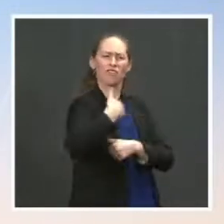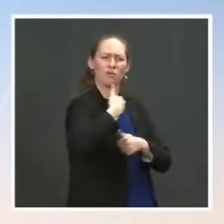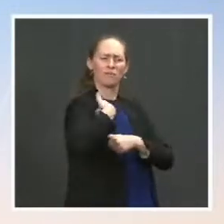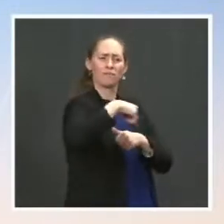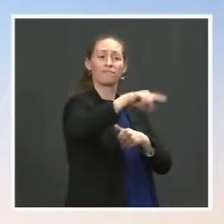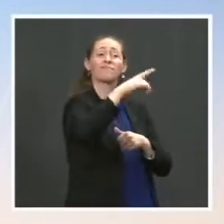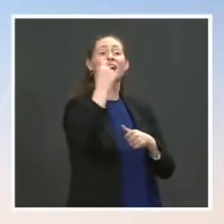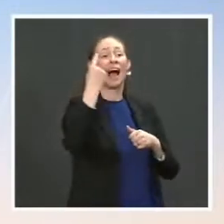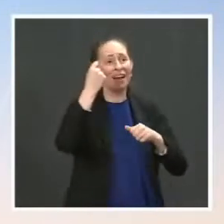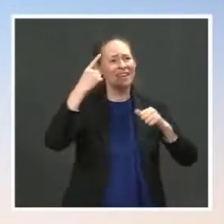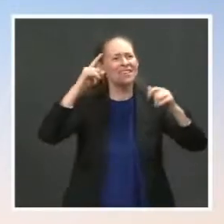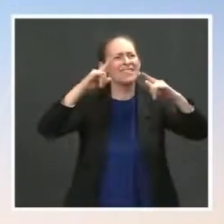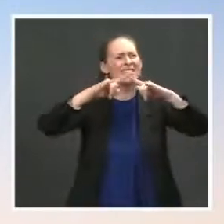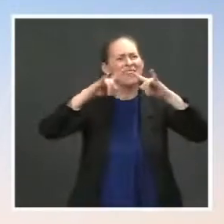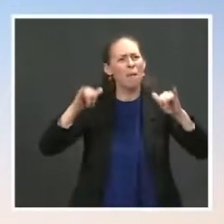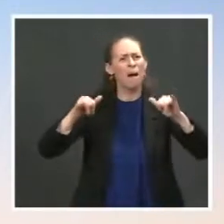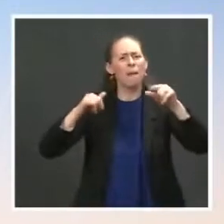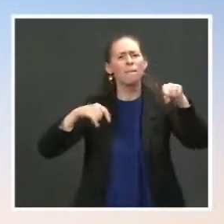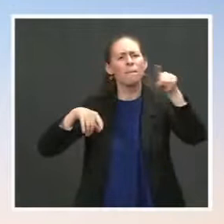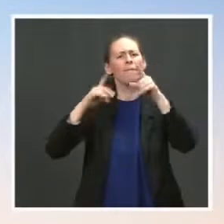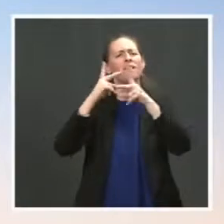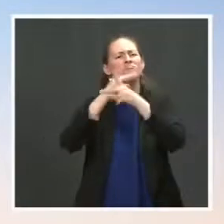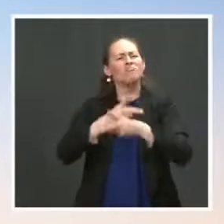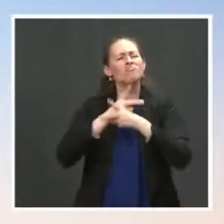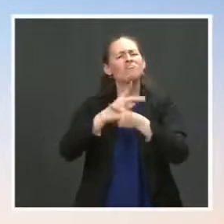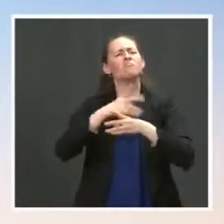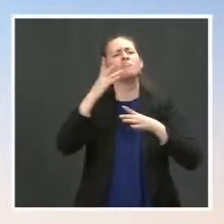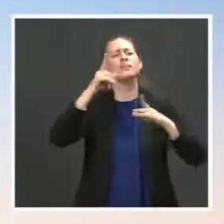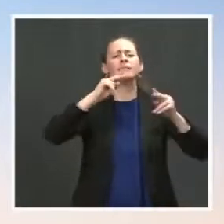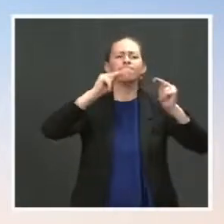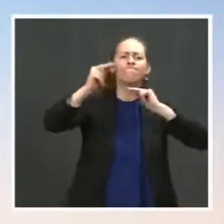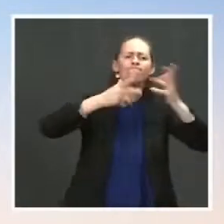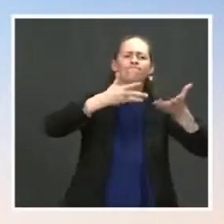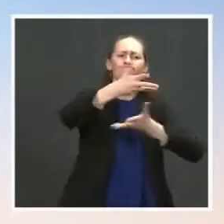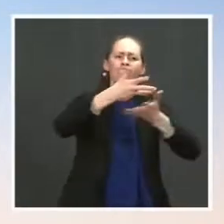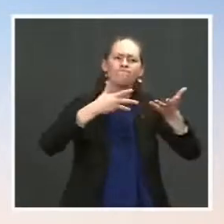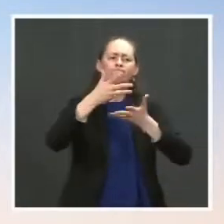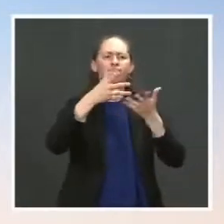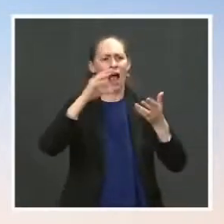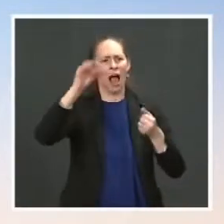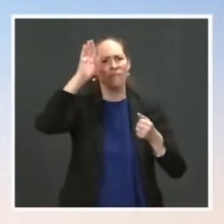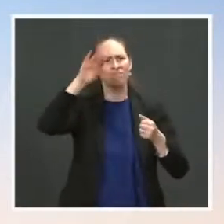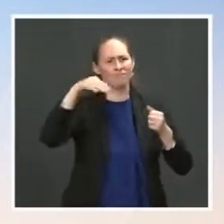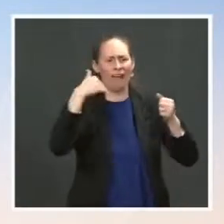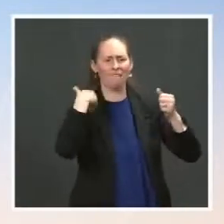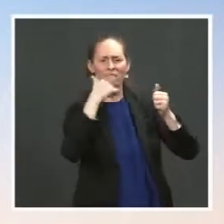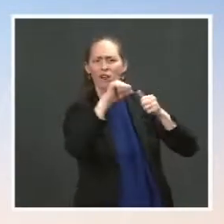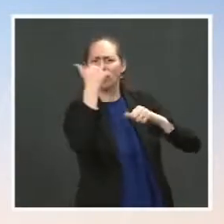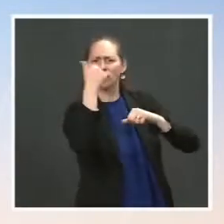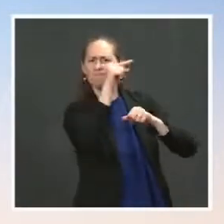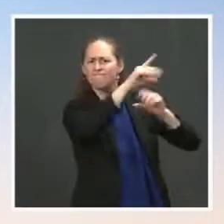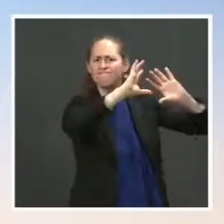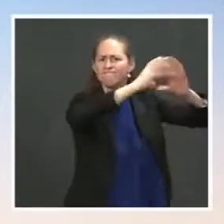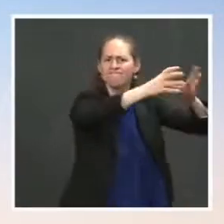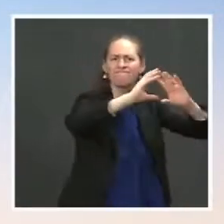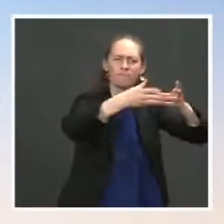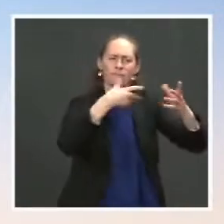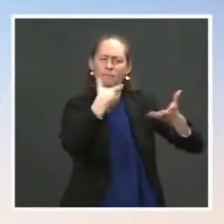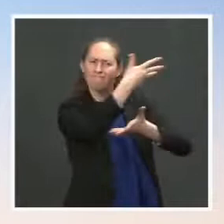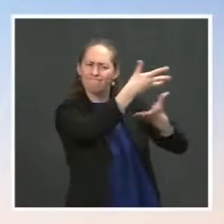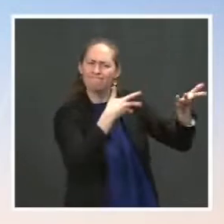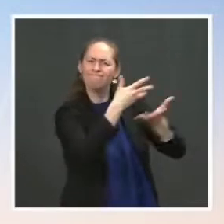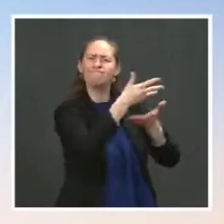diplomatic negotiations with the Taliban. So he has been clear publicly, I think, that it is